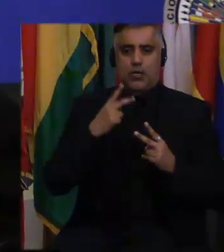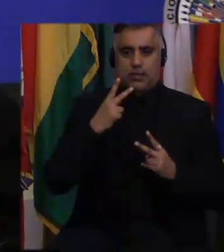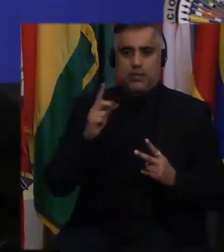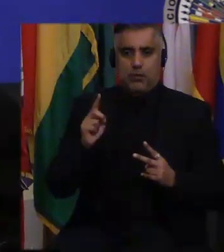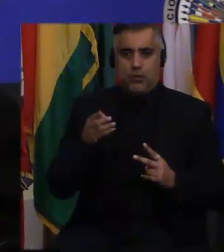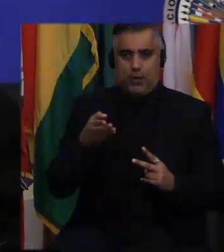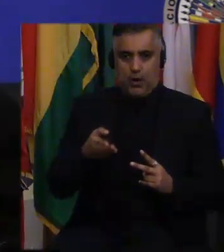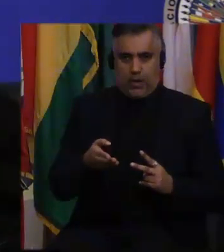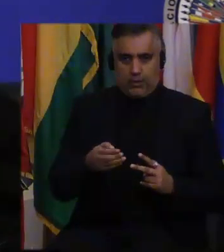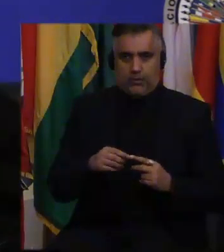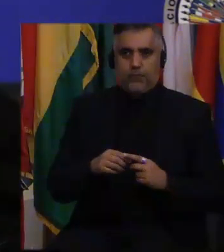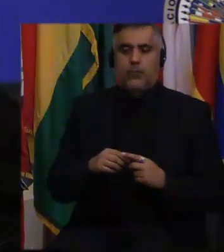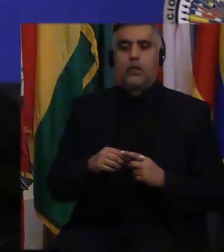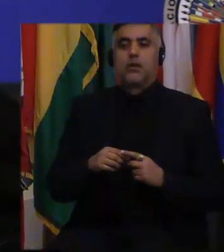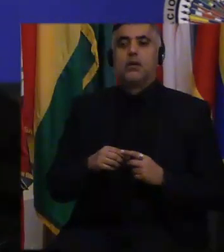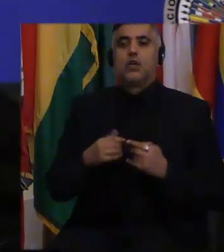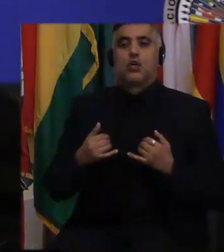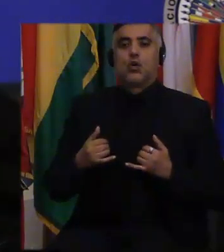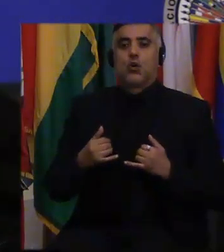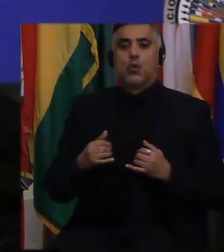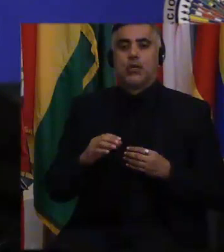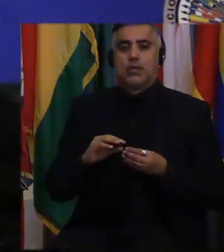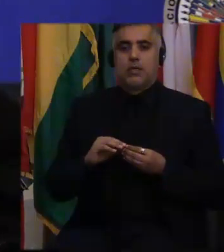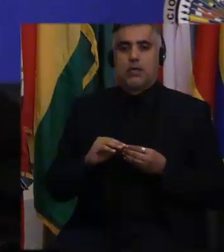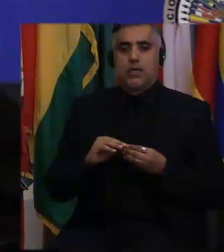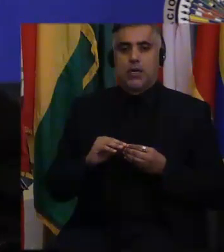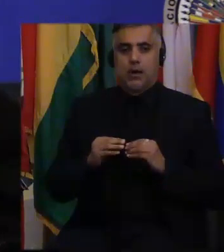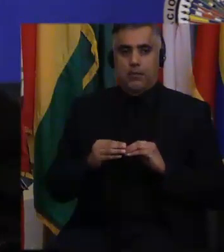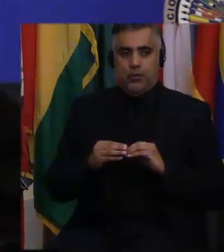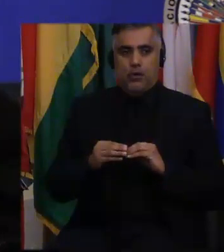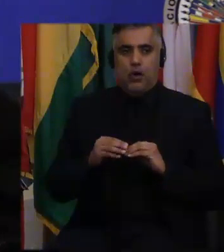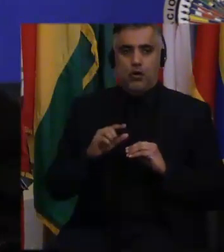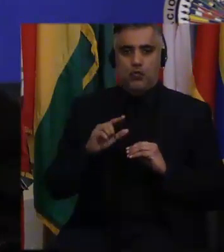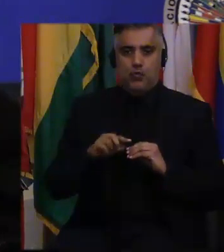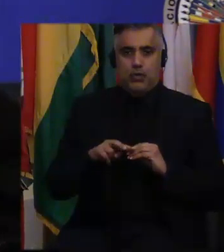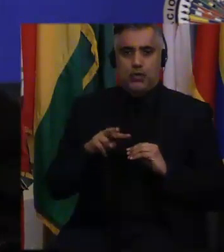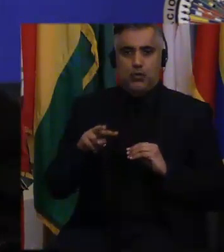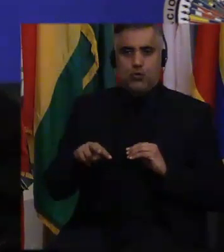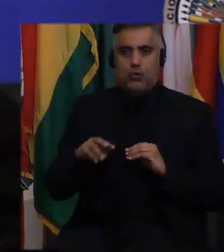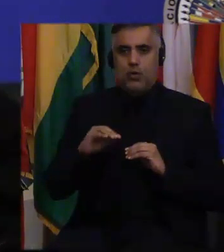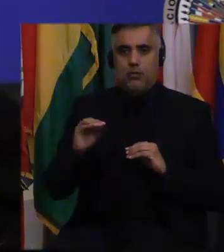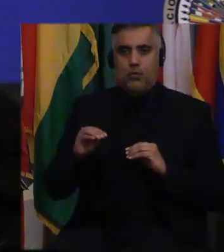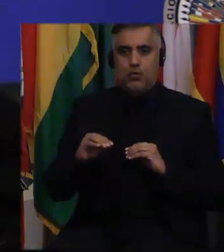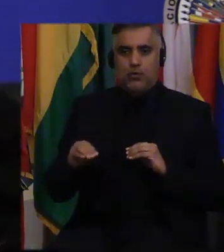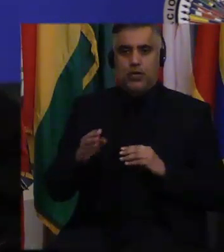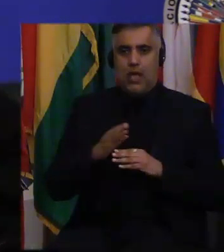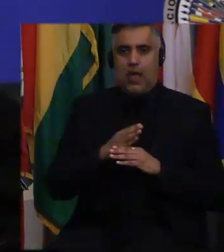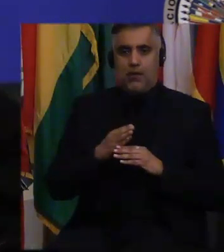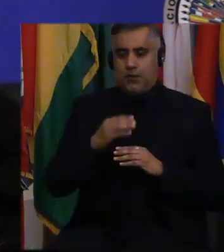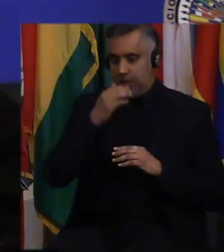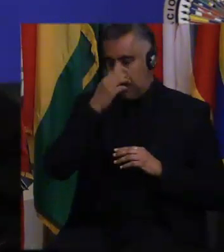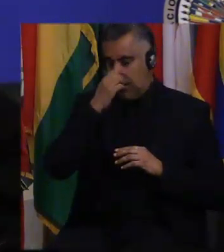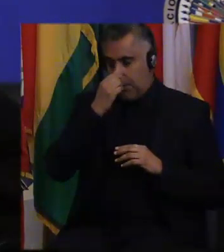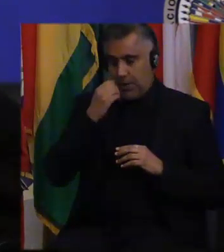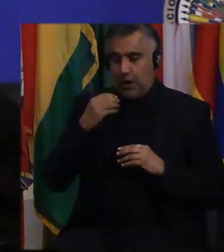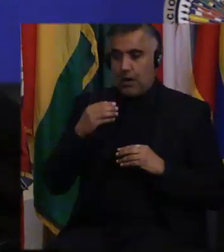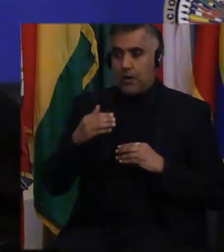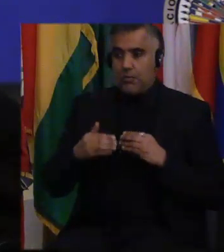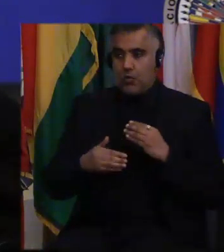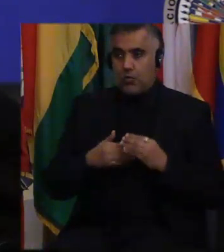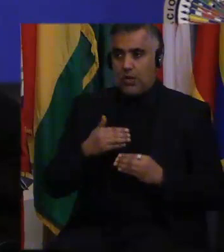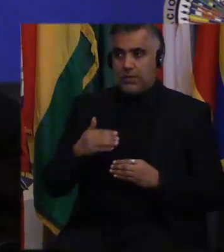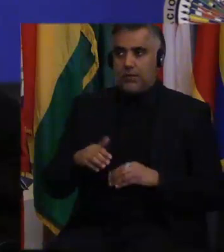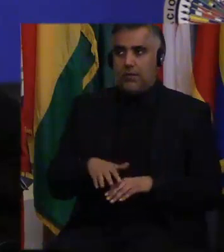are. And current numbers are only 22% average, and we are progressing very,